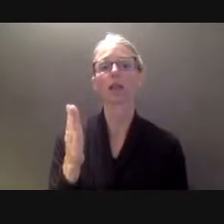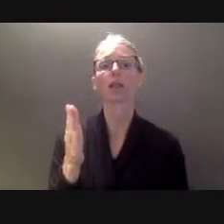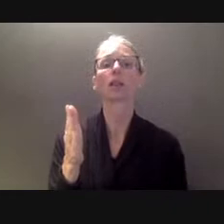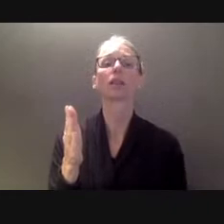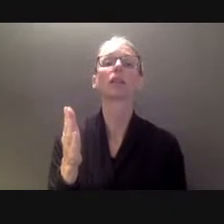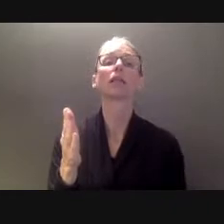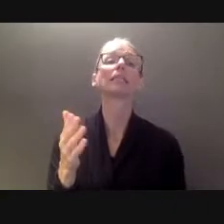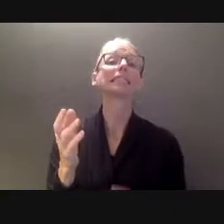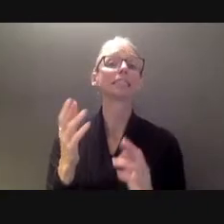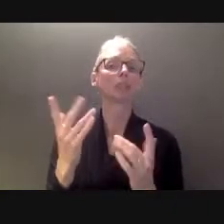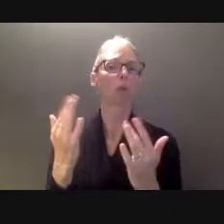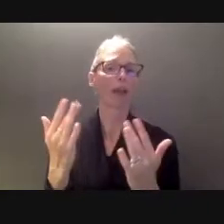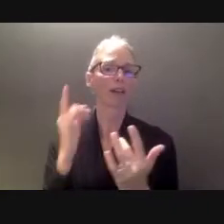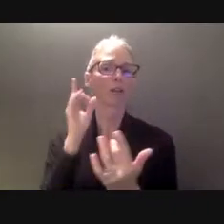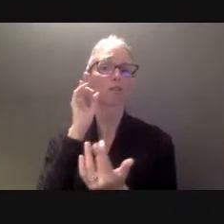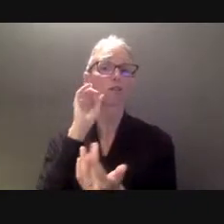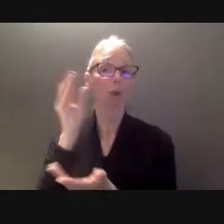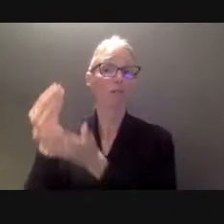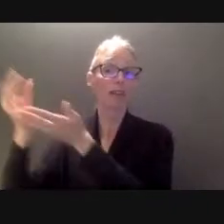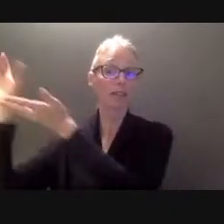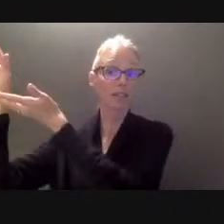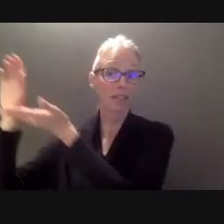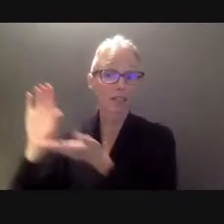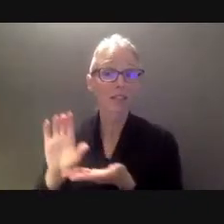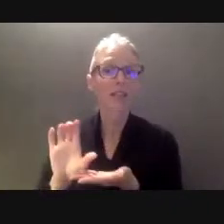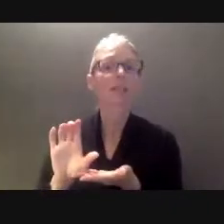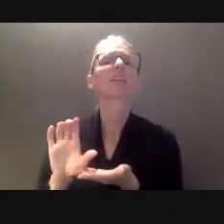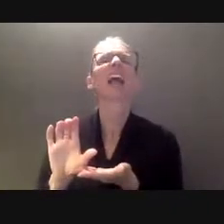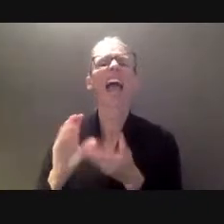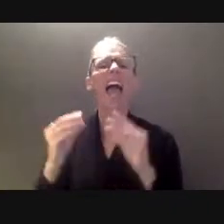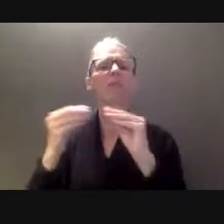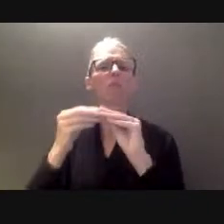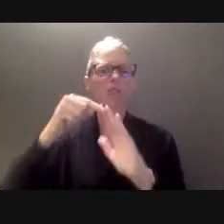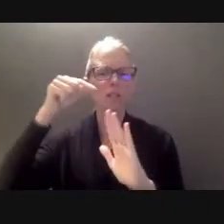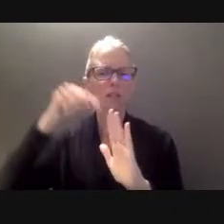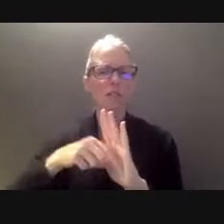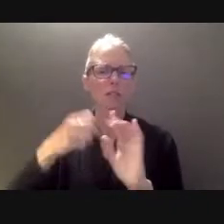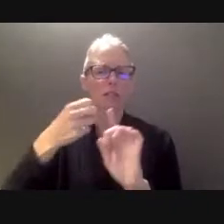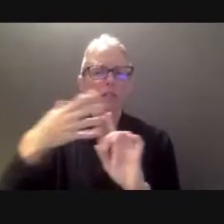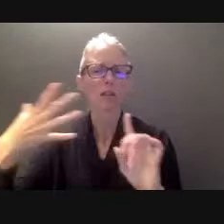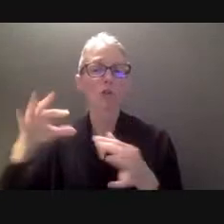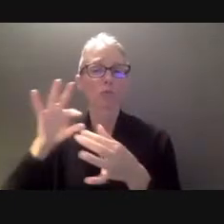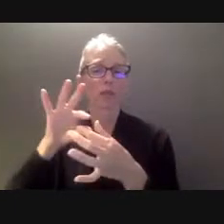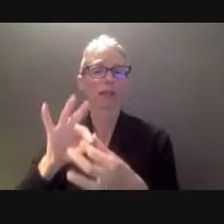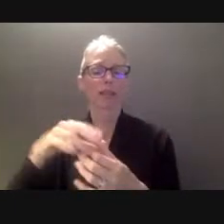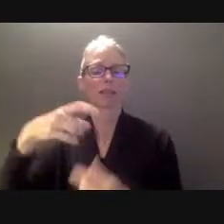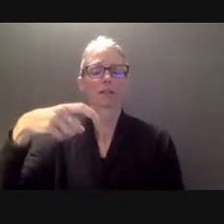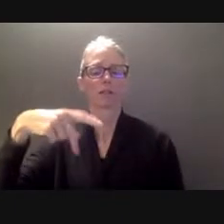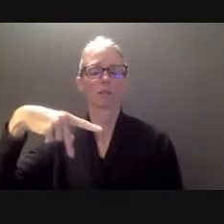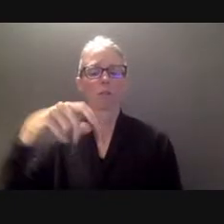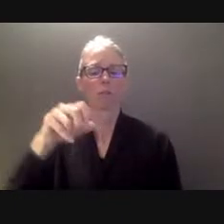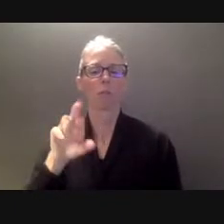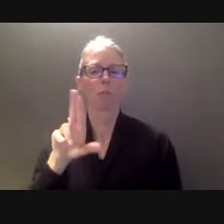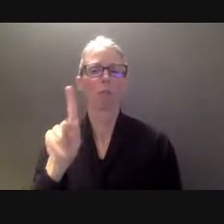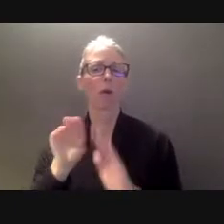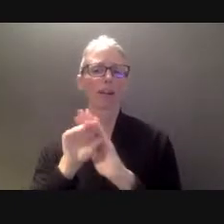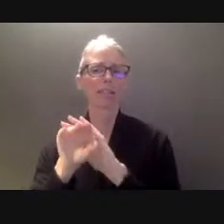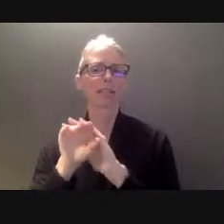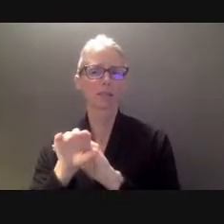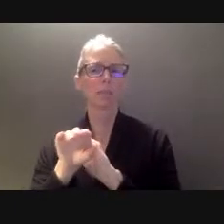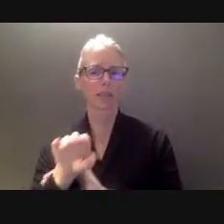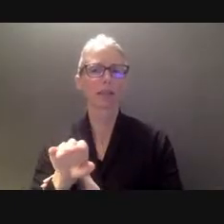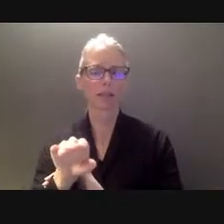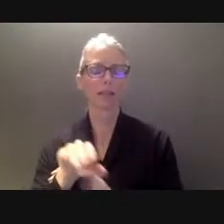grant fundings, kind of digging deeper into park accessibility. So, there could be opportunities in